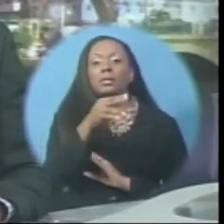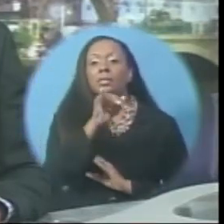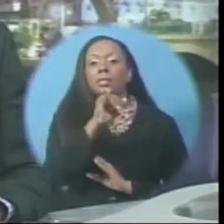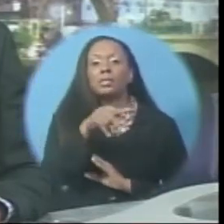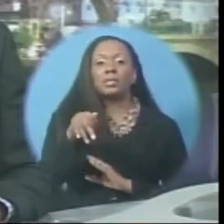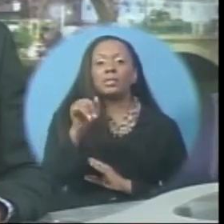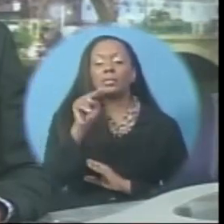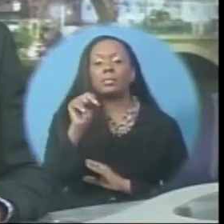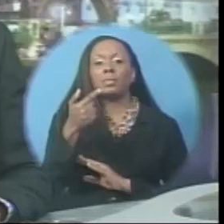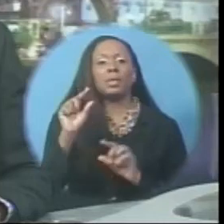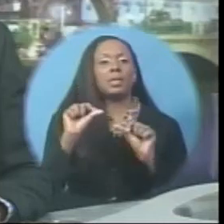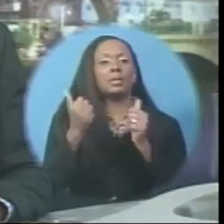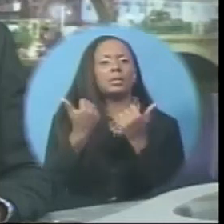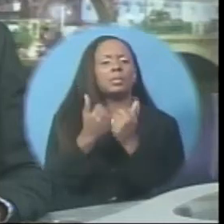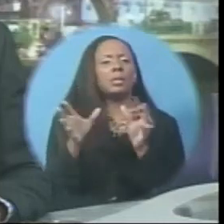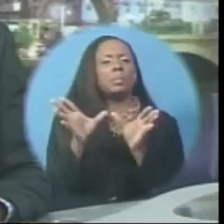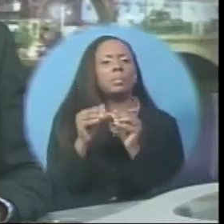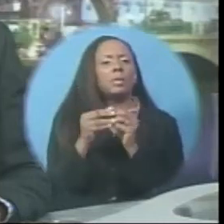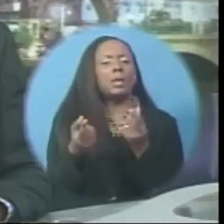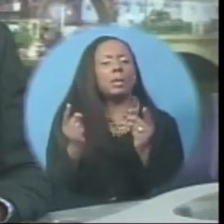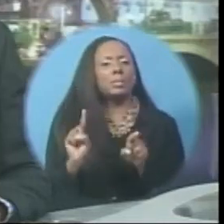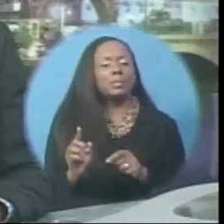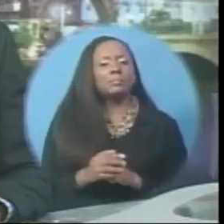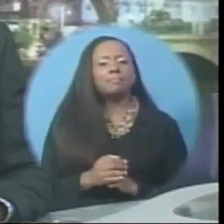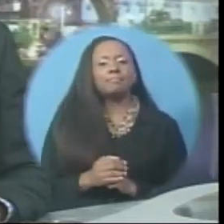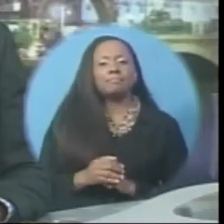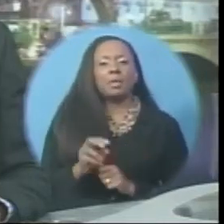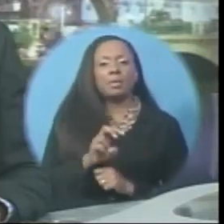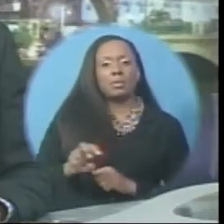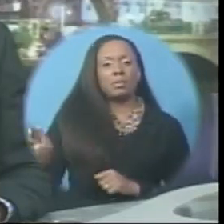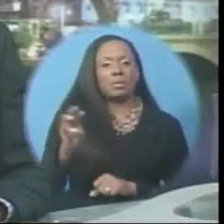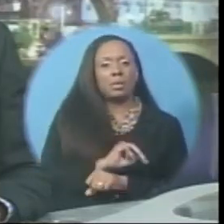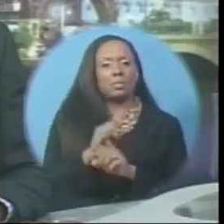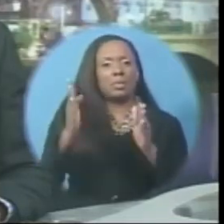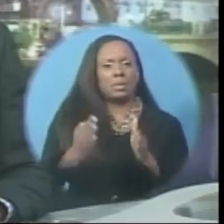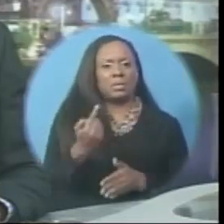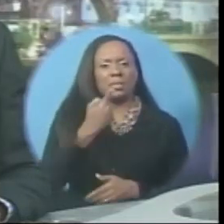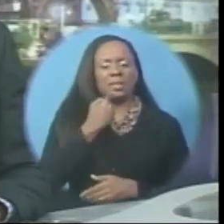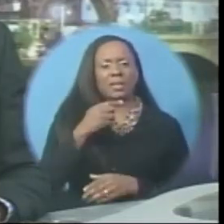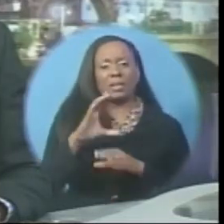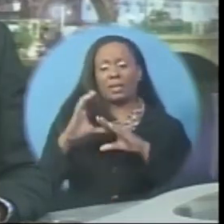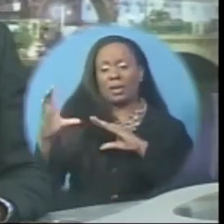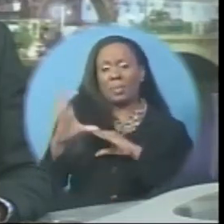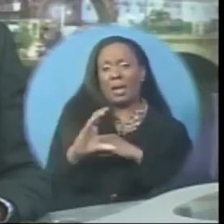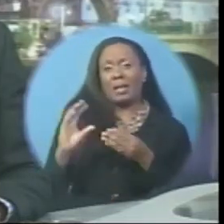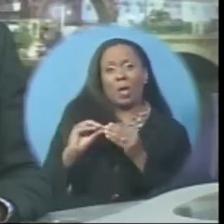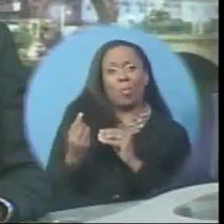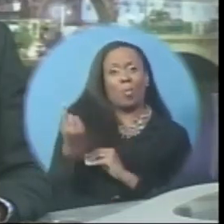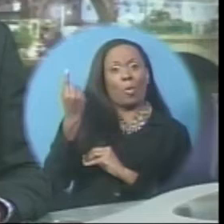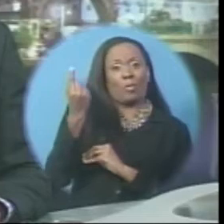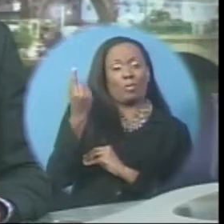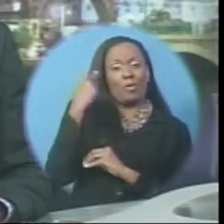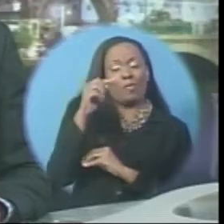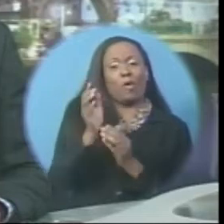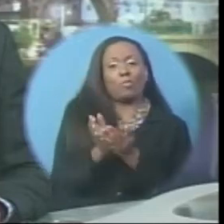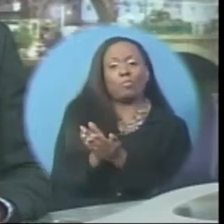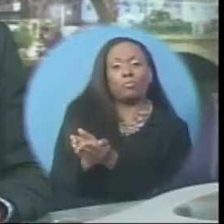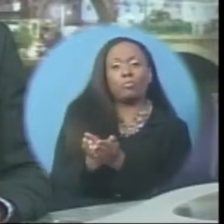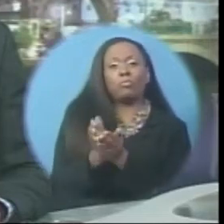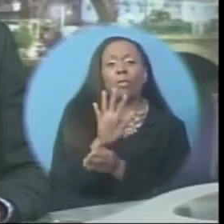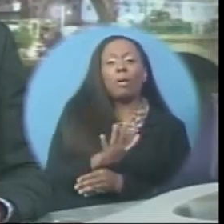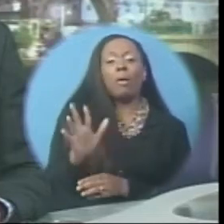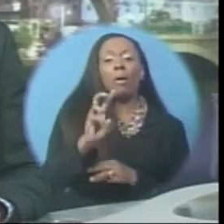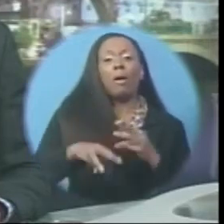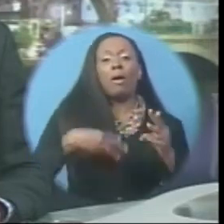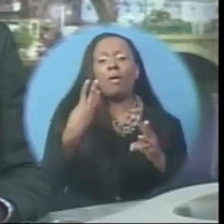meeting. According to Tourism Minister Richard Seeley, the Caribbean continues to be the #1 cruise destination in the world despite an